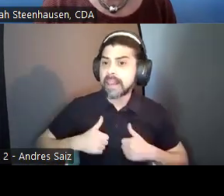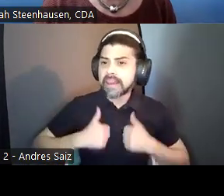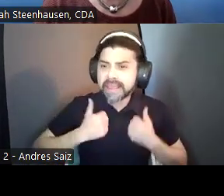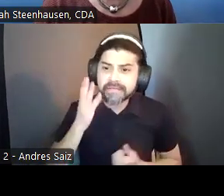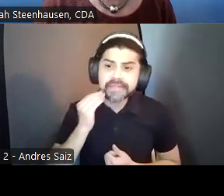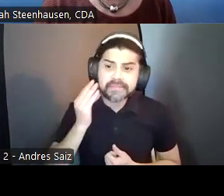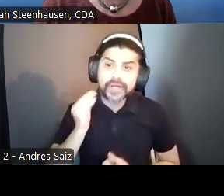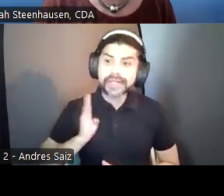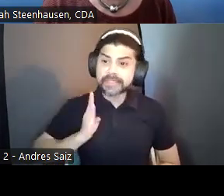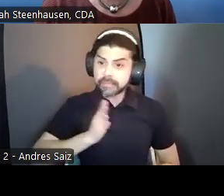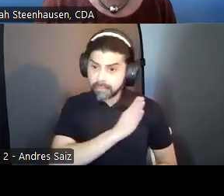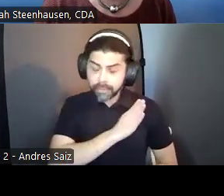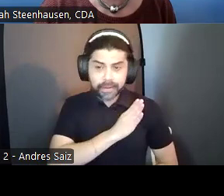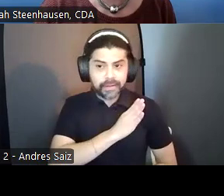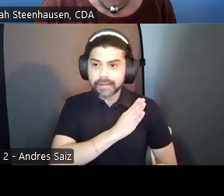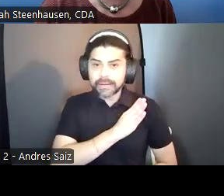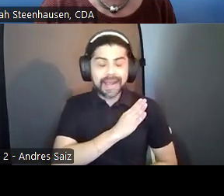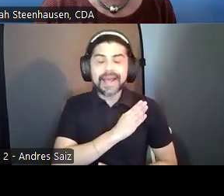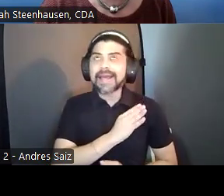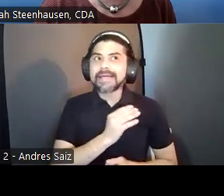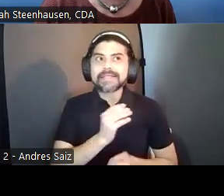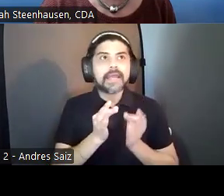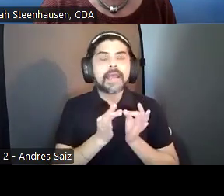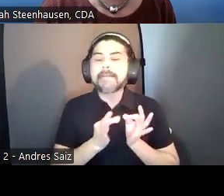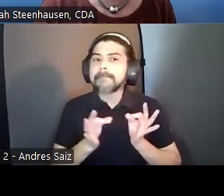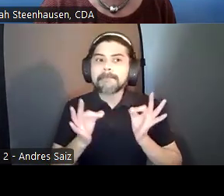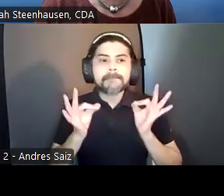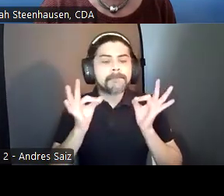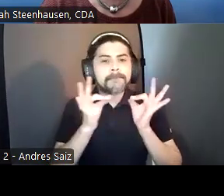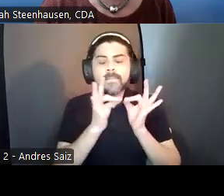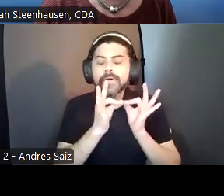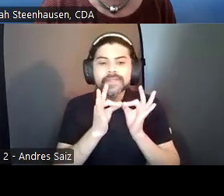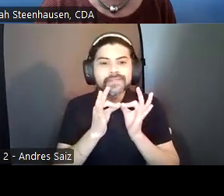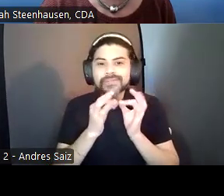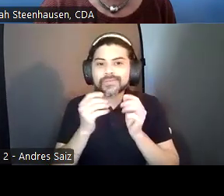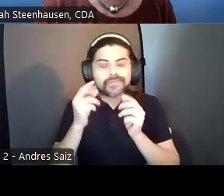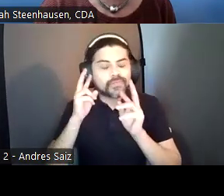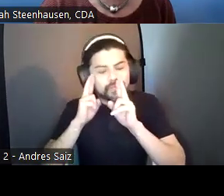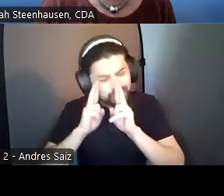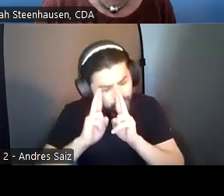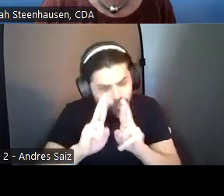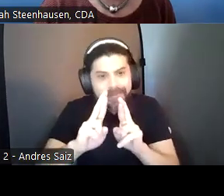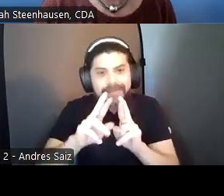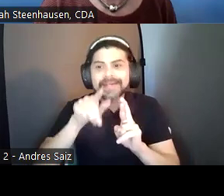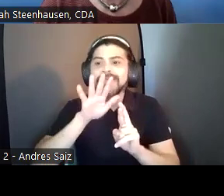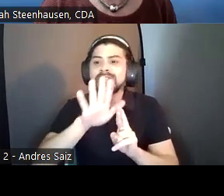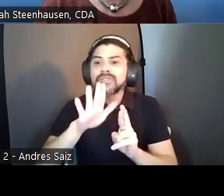I cannot understate the importance of your voices and the voices of our 5 other